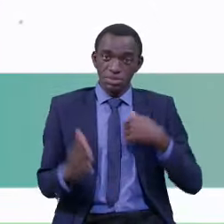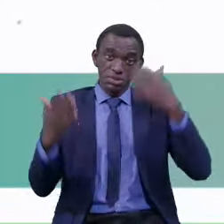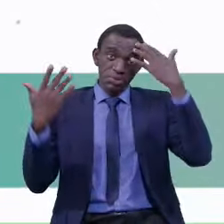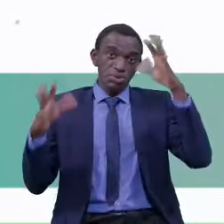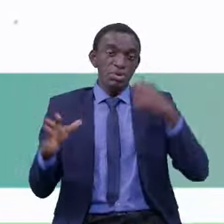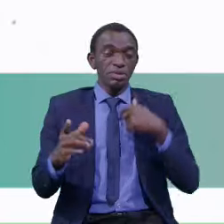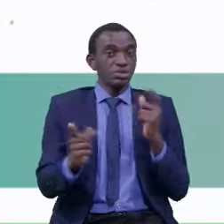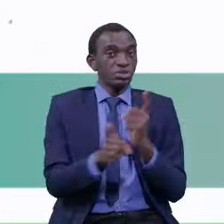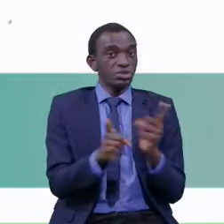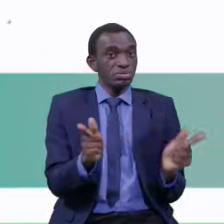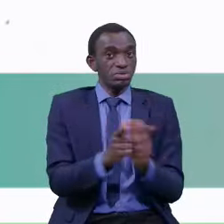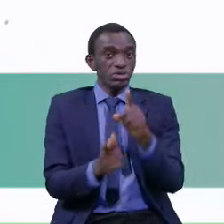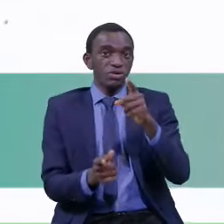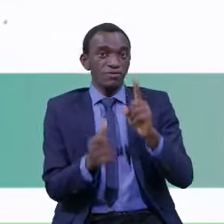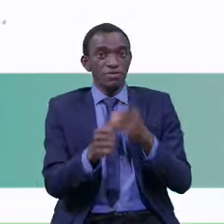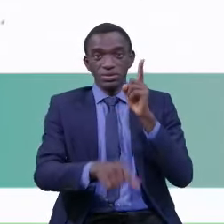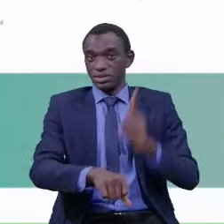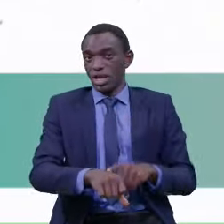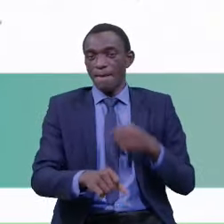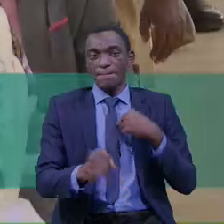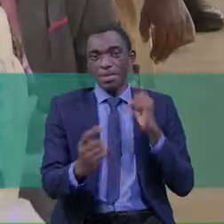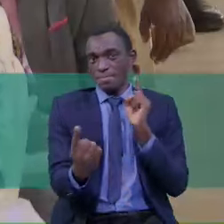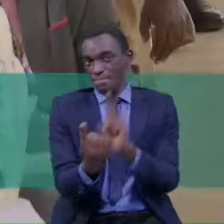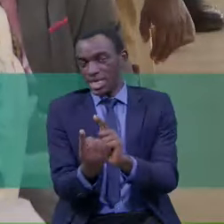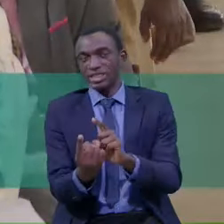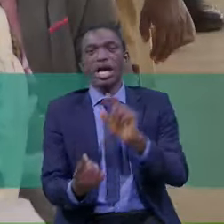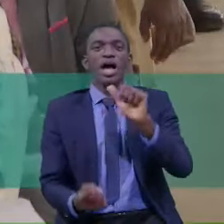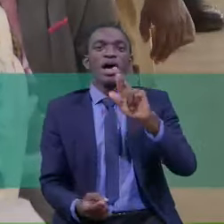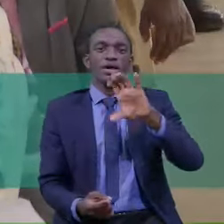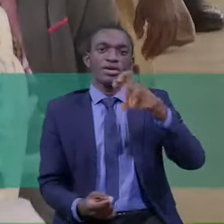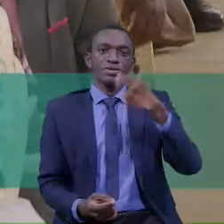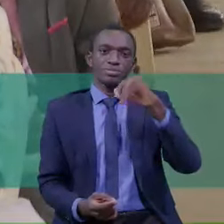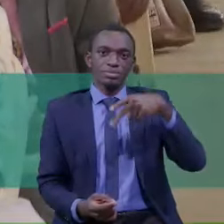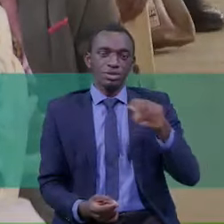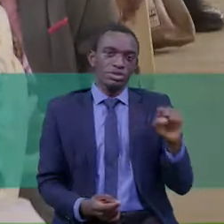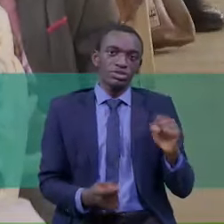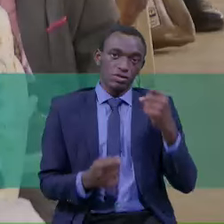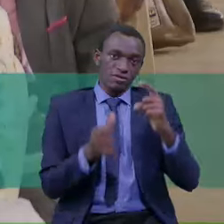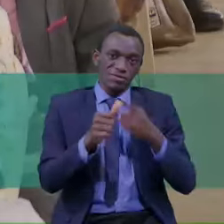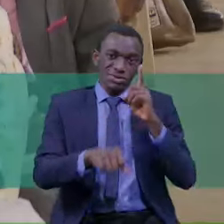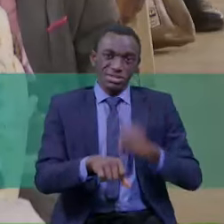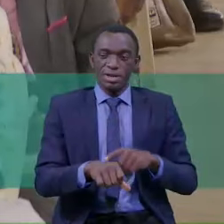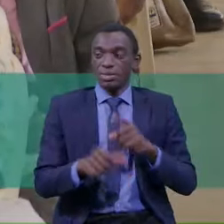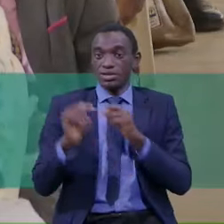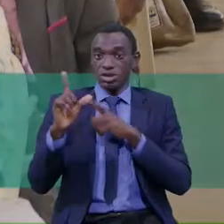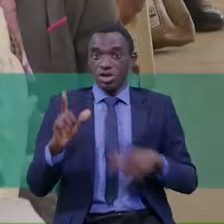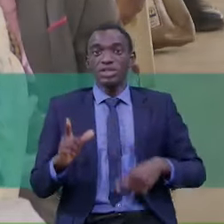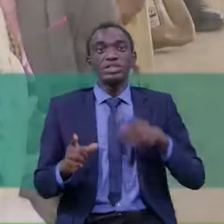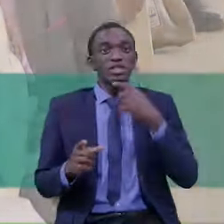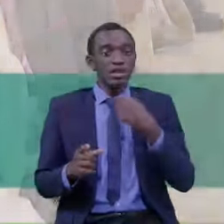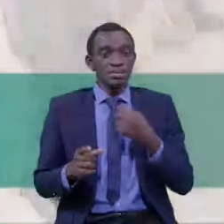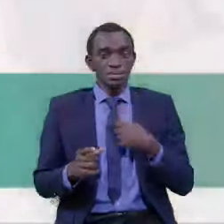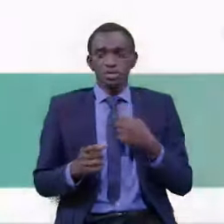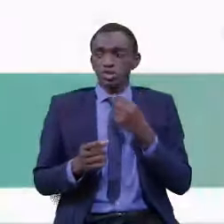time. I'm meeting Archippus for the first time. And the Lord said, I shall say to him, take